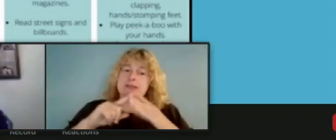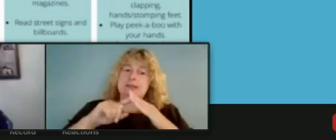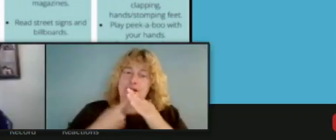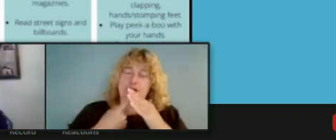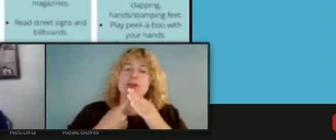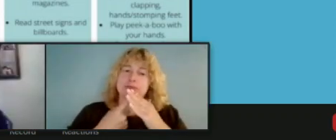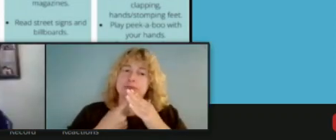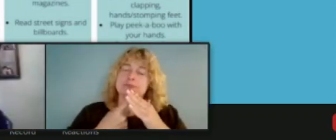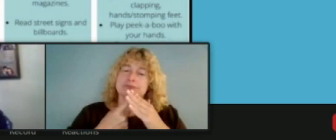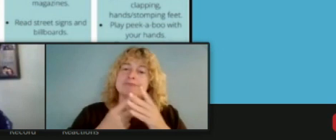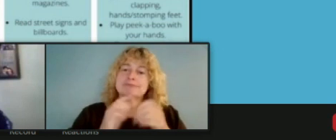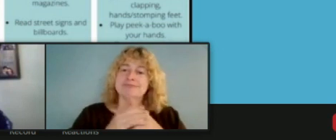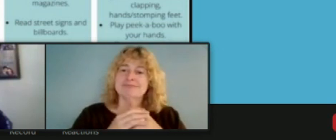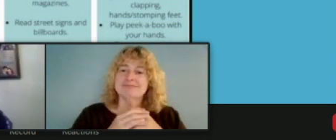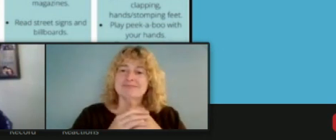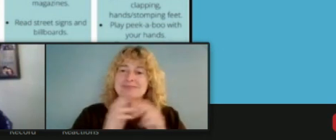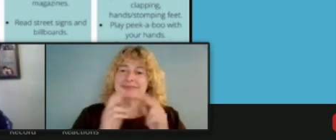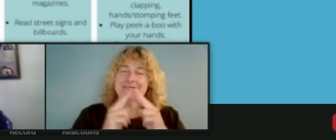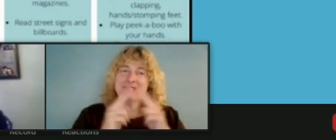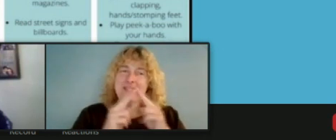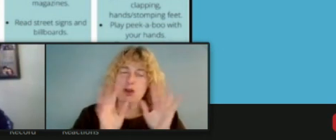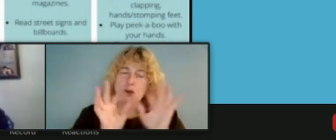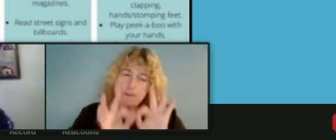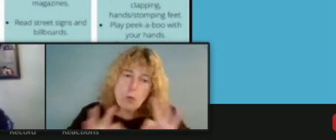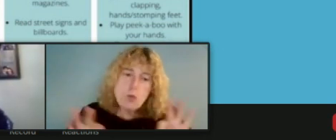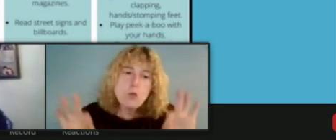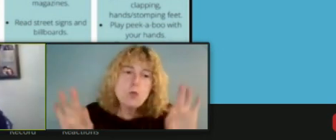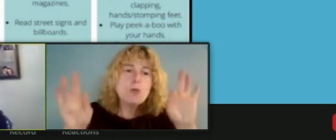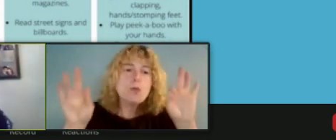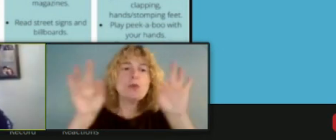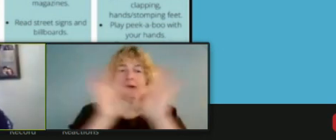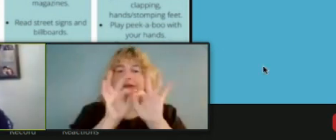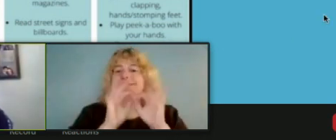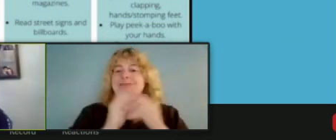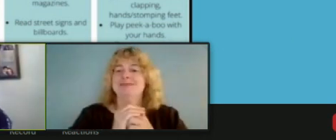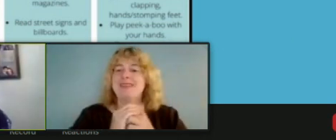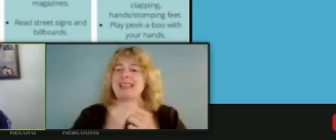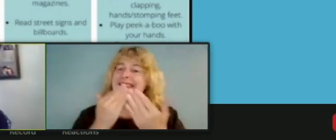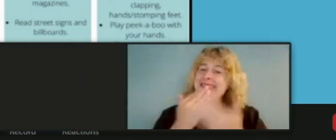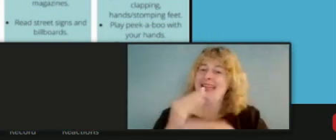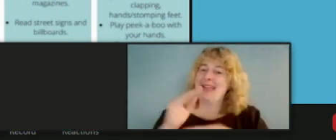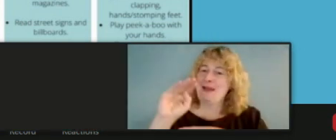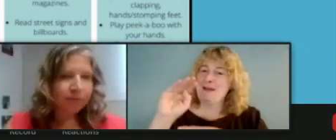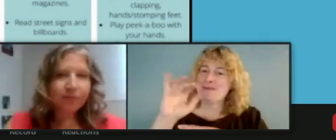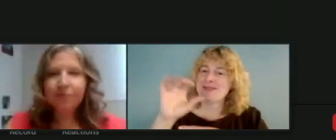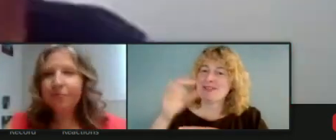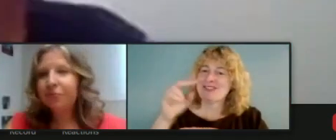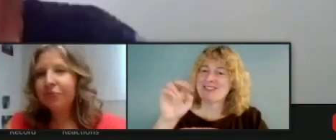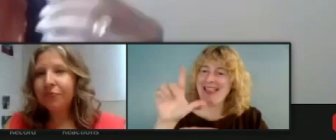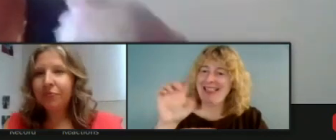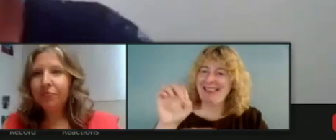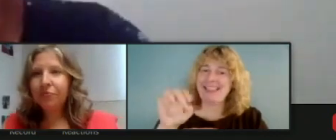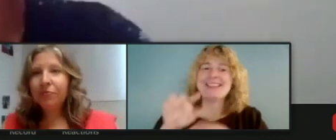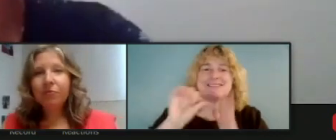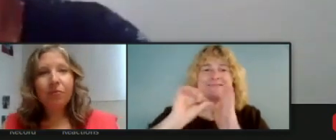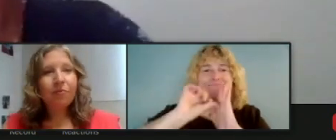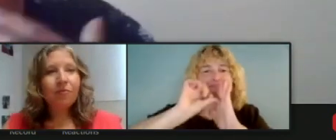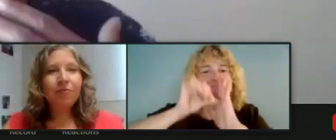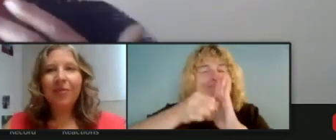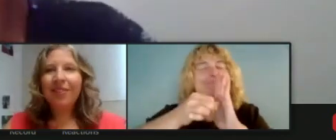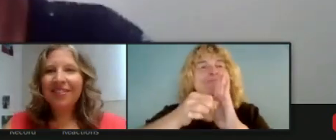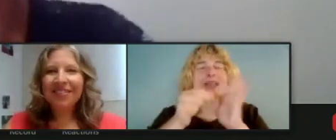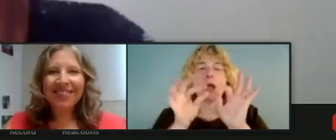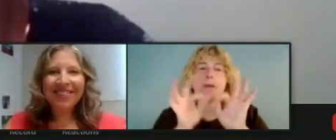So it's very, very important. Michelle, thank you so much for reinforcing the importance